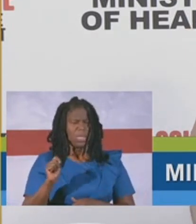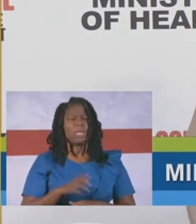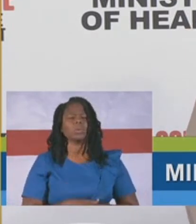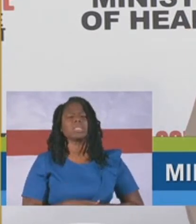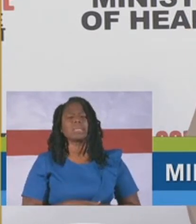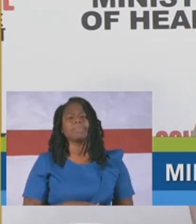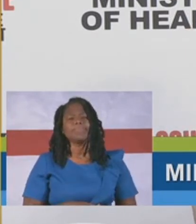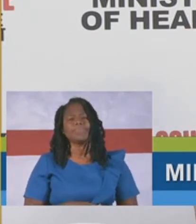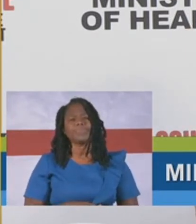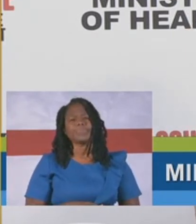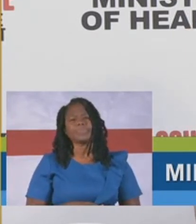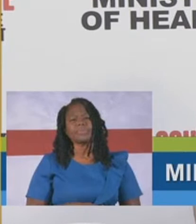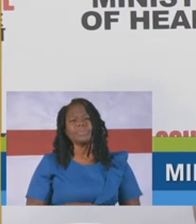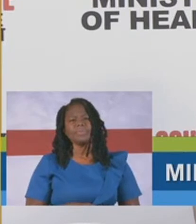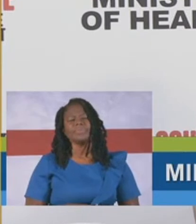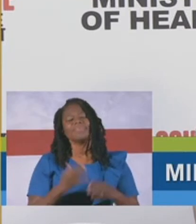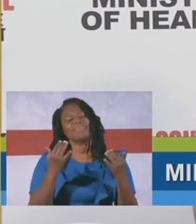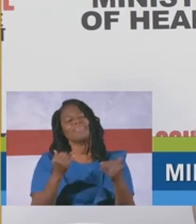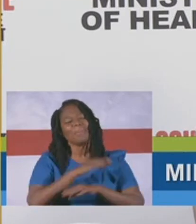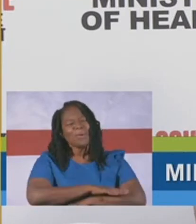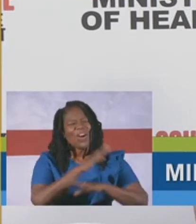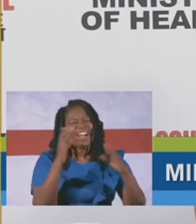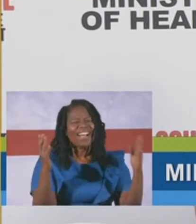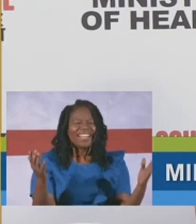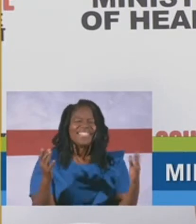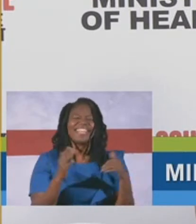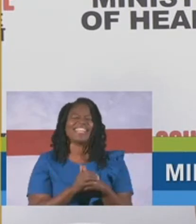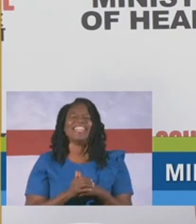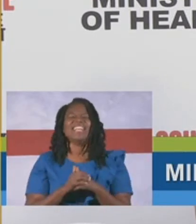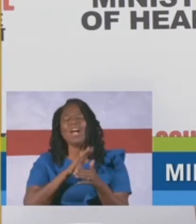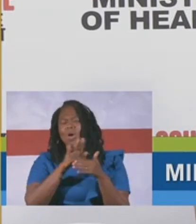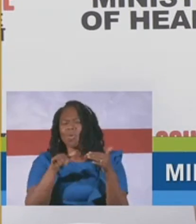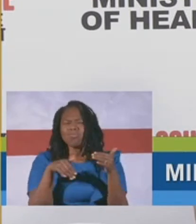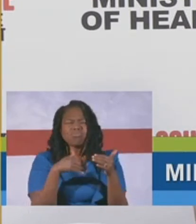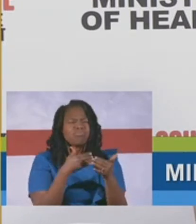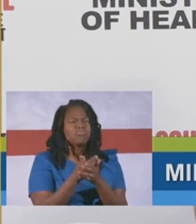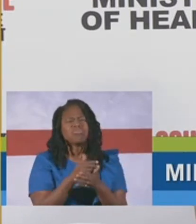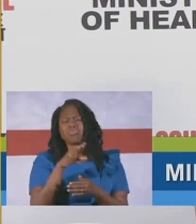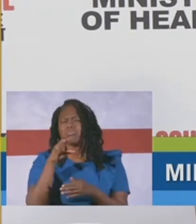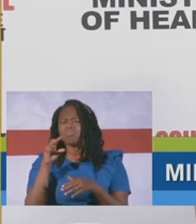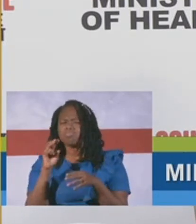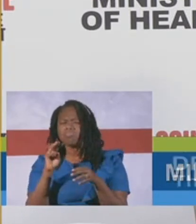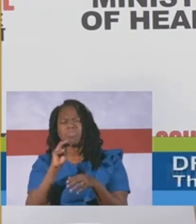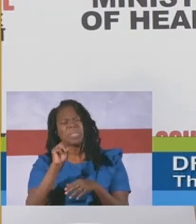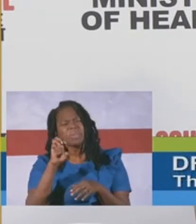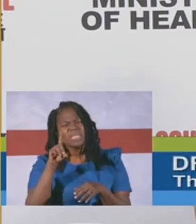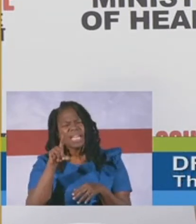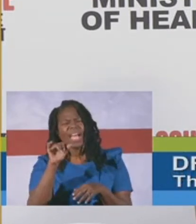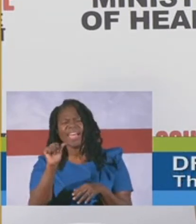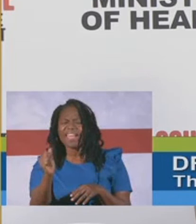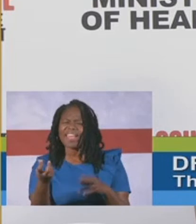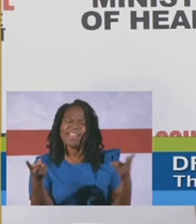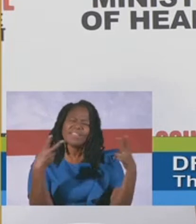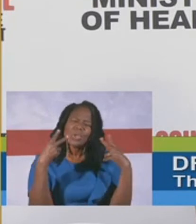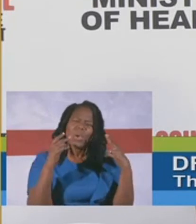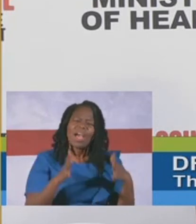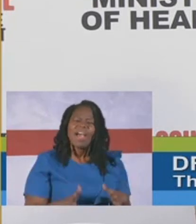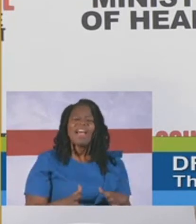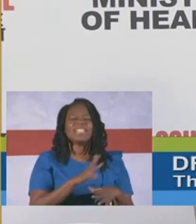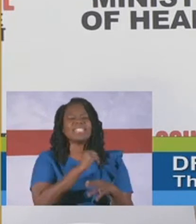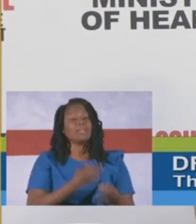Alcantara, members of the media, members of the listening and viewing public, and most